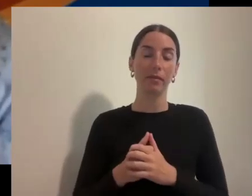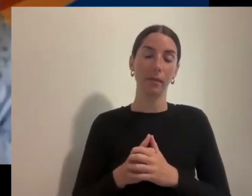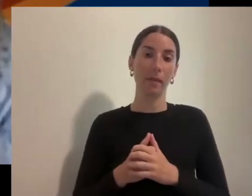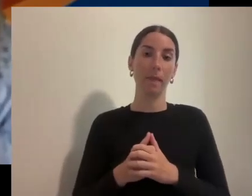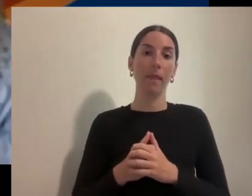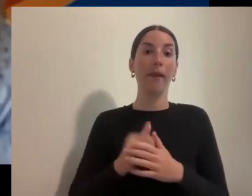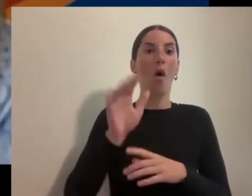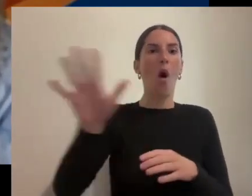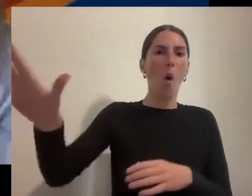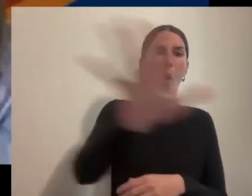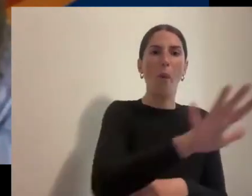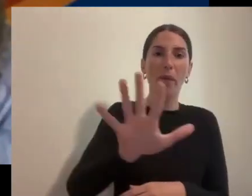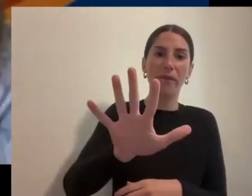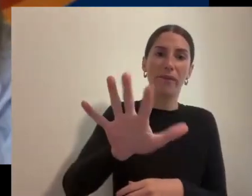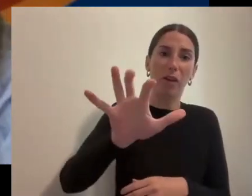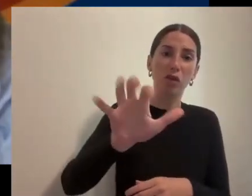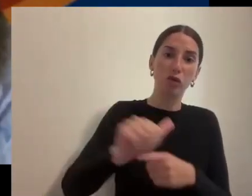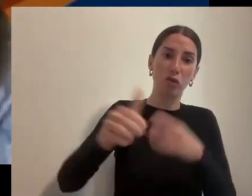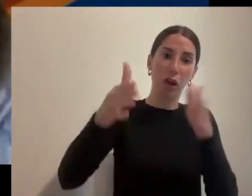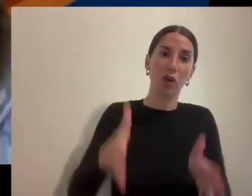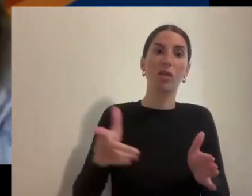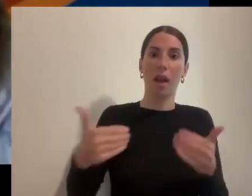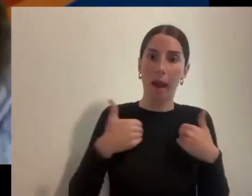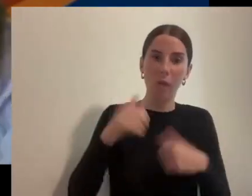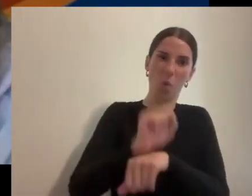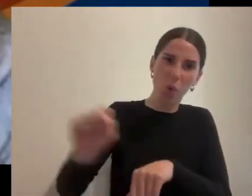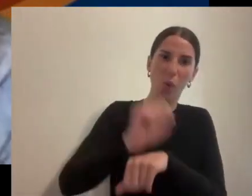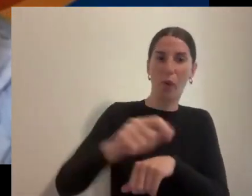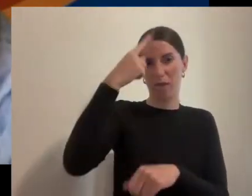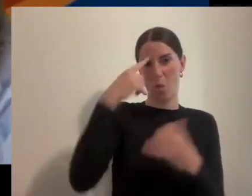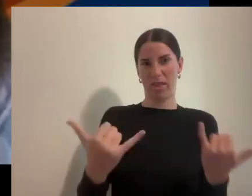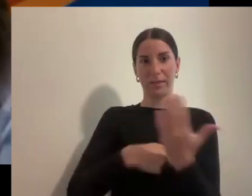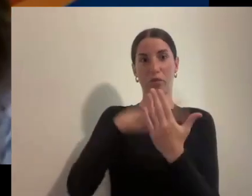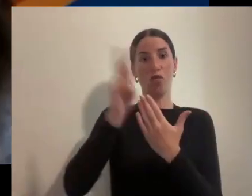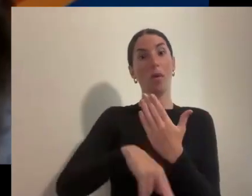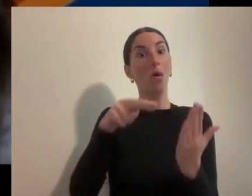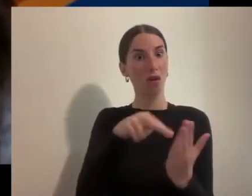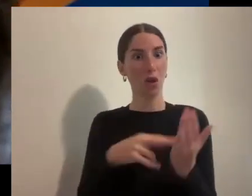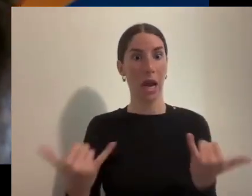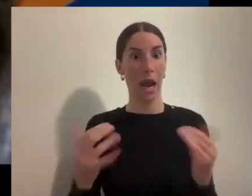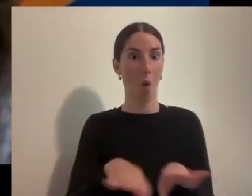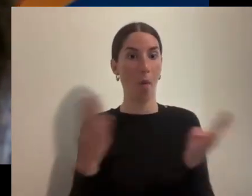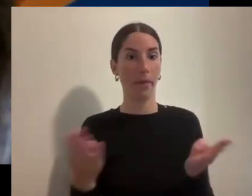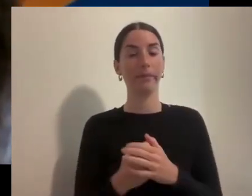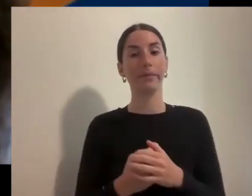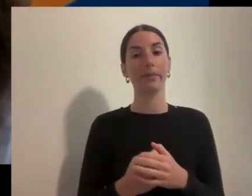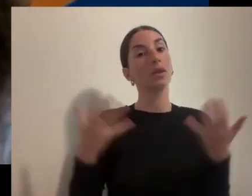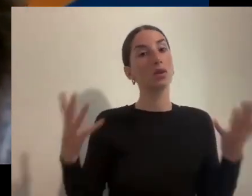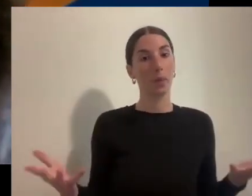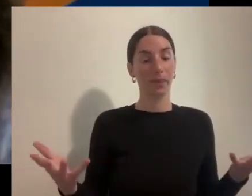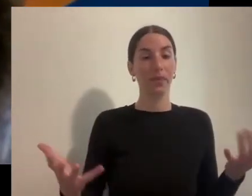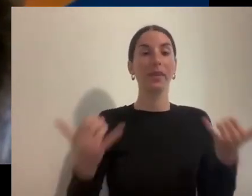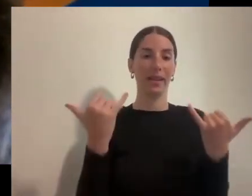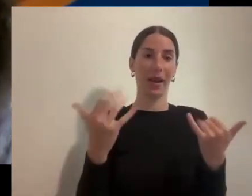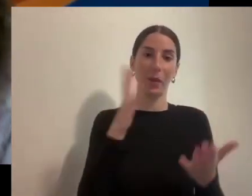trainers worldwide who deliver this prestigious program. Registration is now open. So now I will go